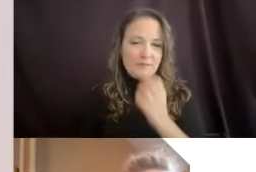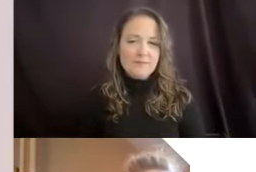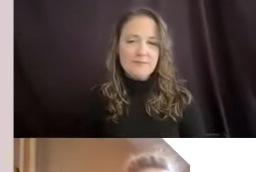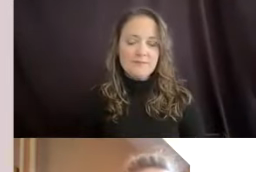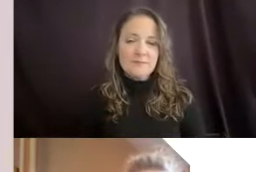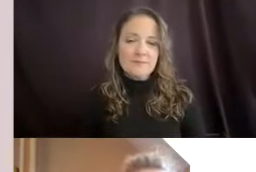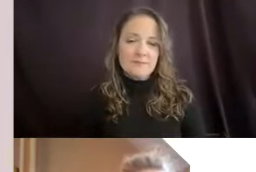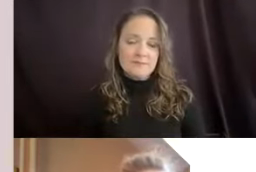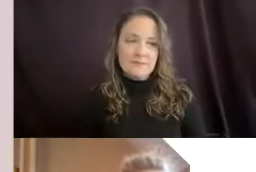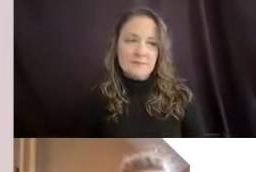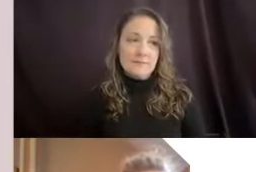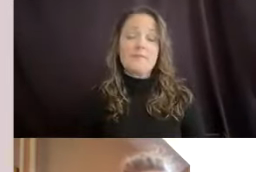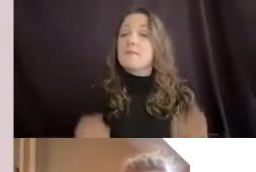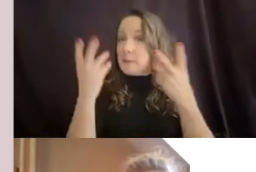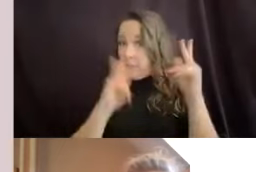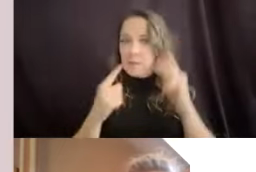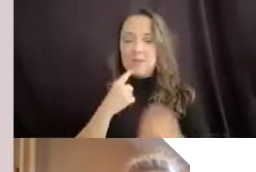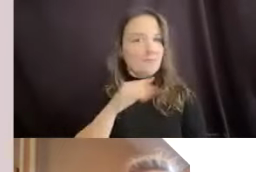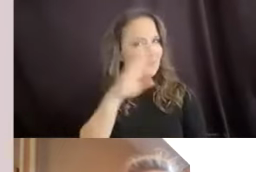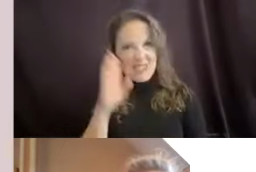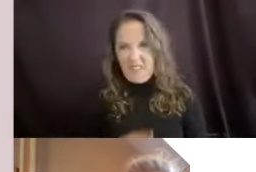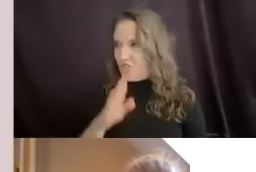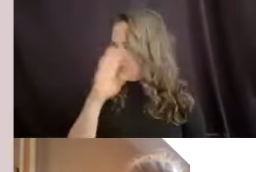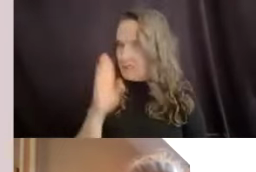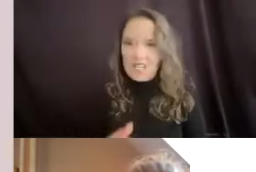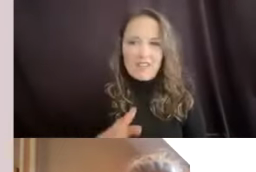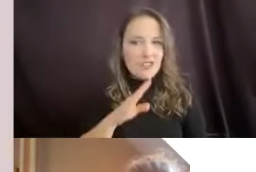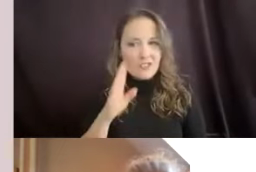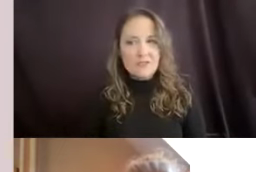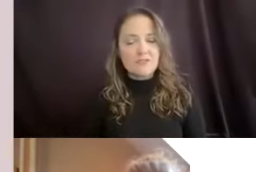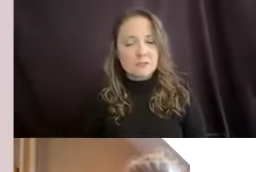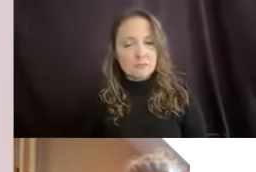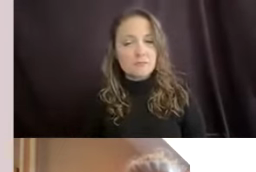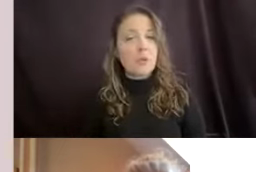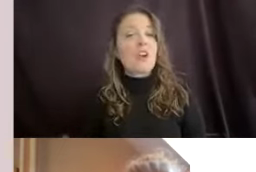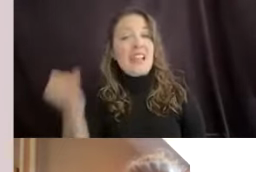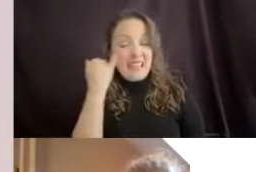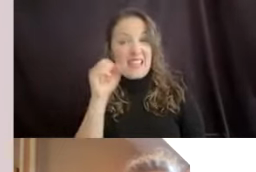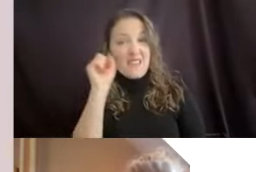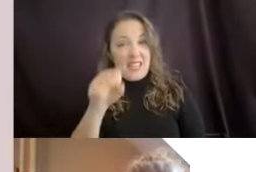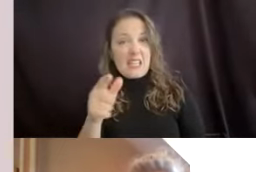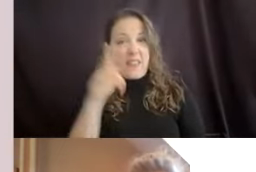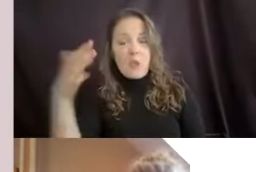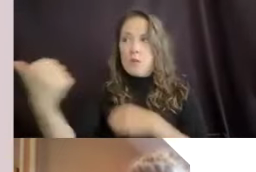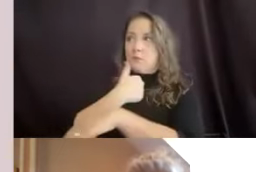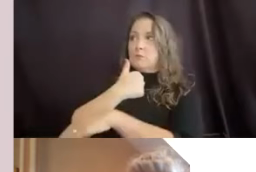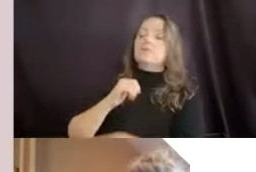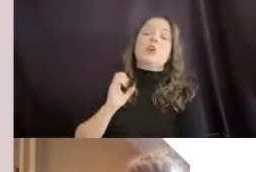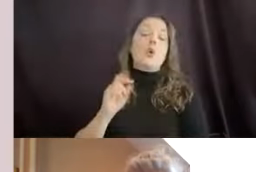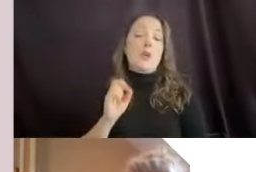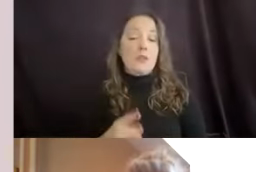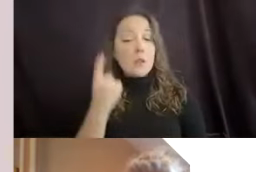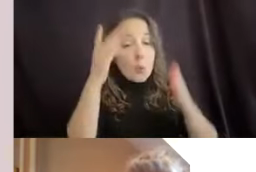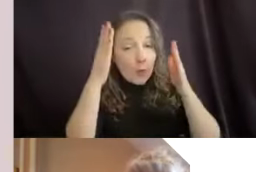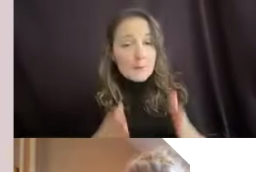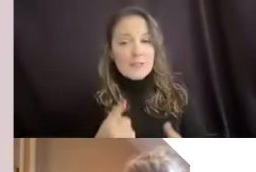A lot of folks never talked to their parents about it, or when they did, it was accusatory. Okay, good. One person whose